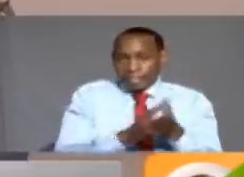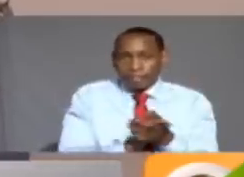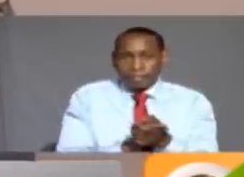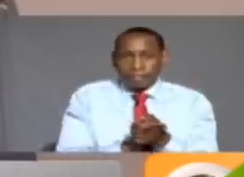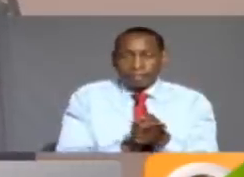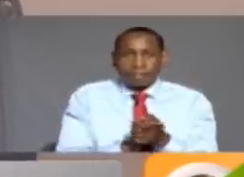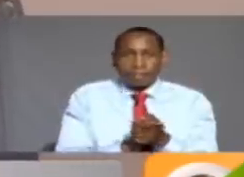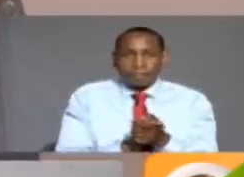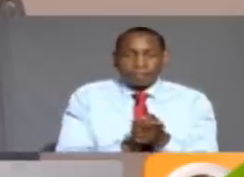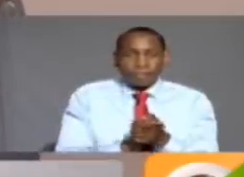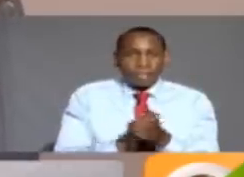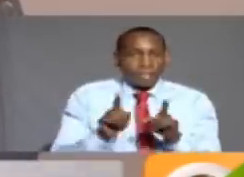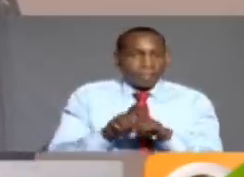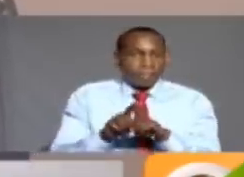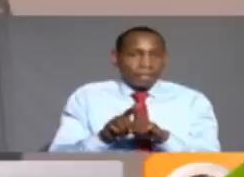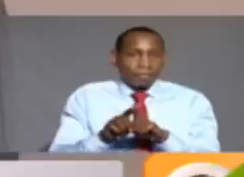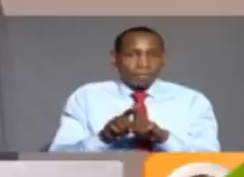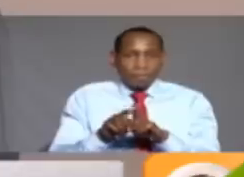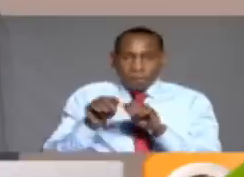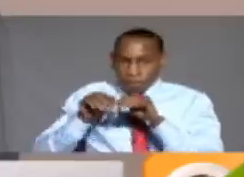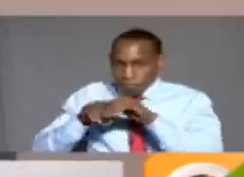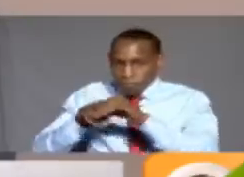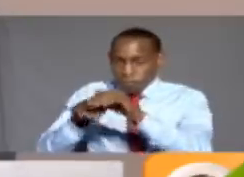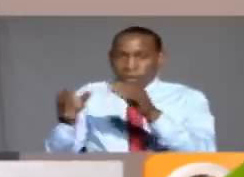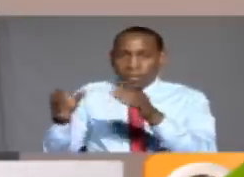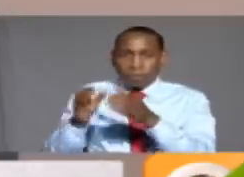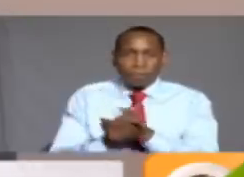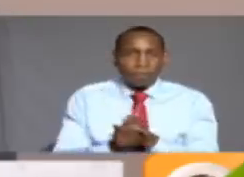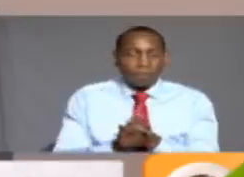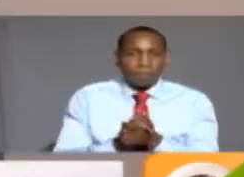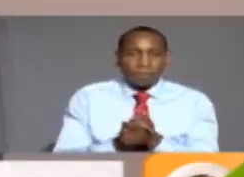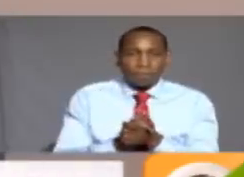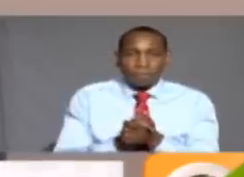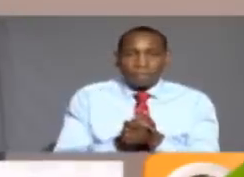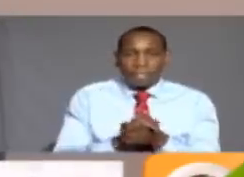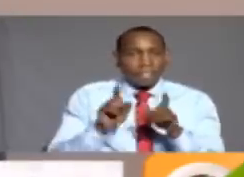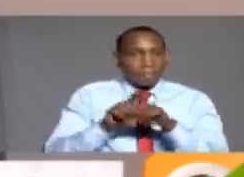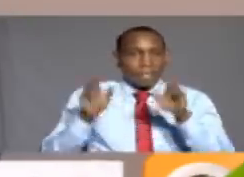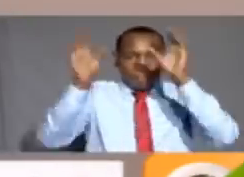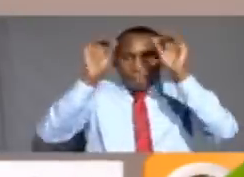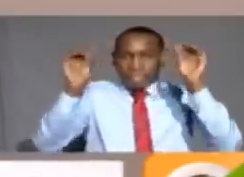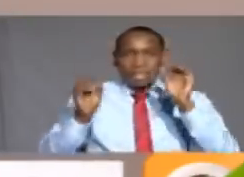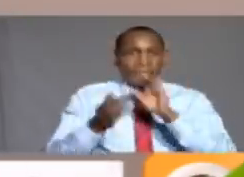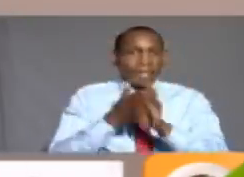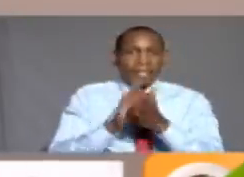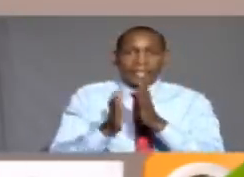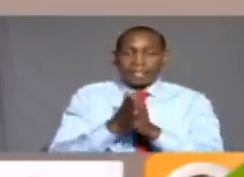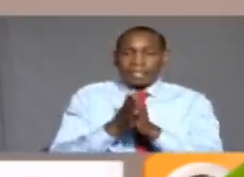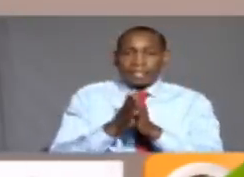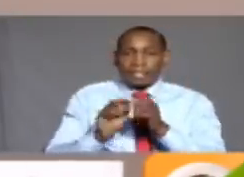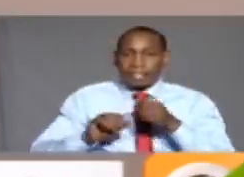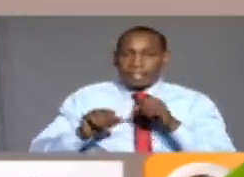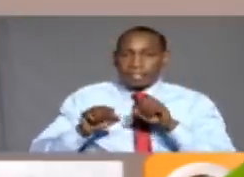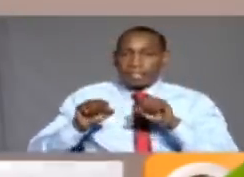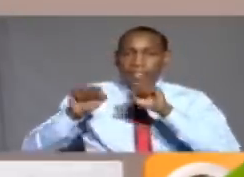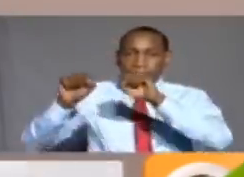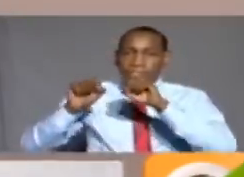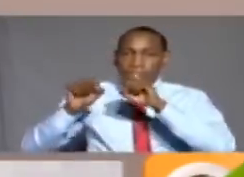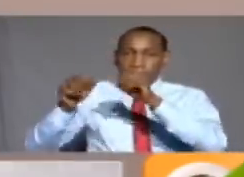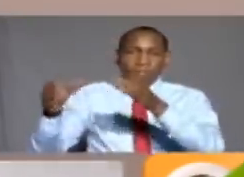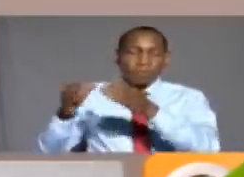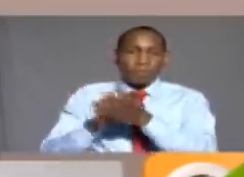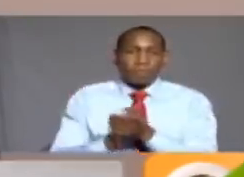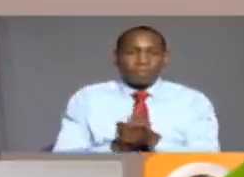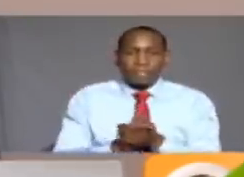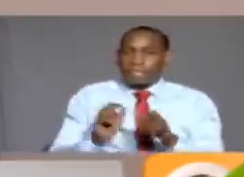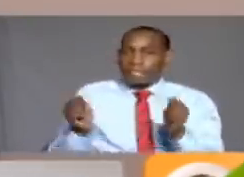of towing the line, if you asked me, it's over. Okay. Even the president does not want sycophants in his party. I don't